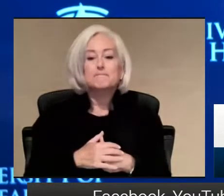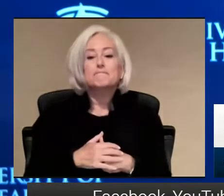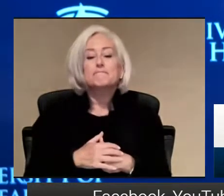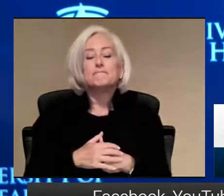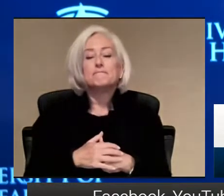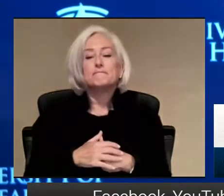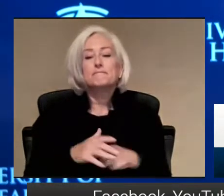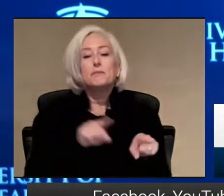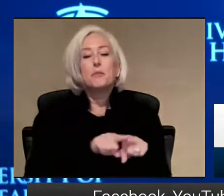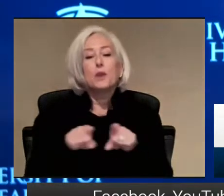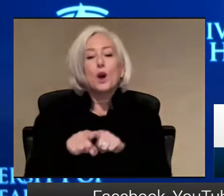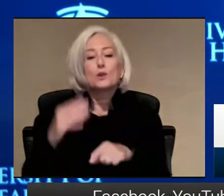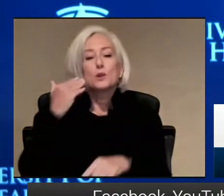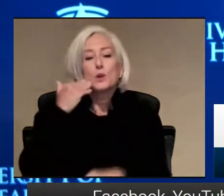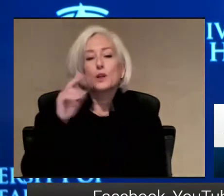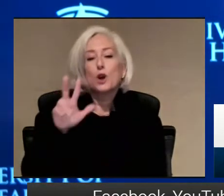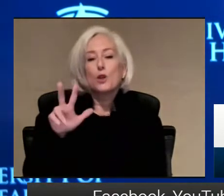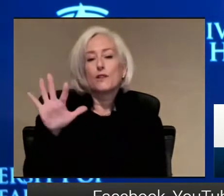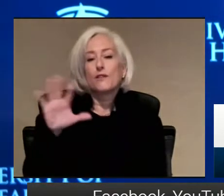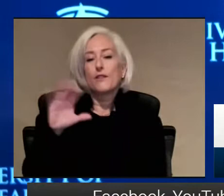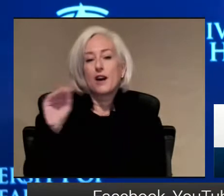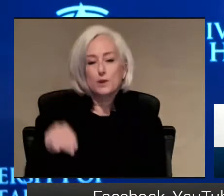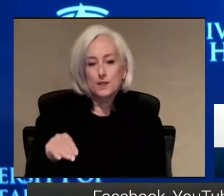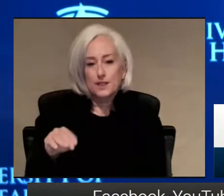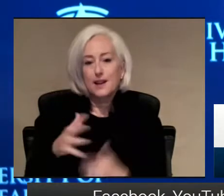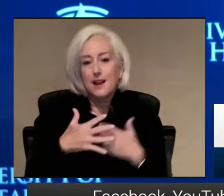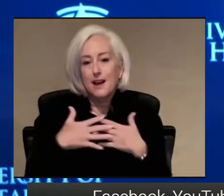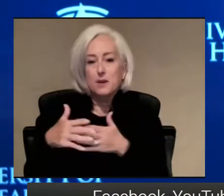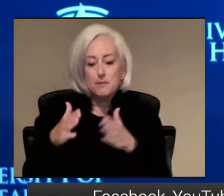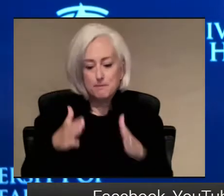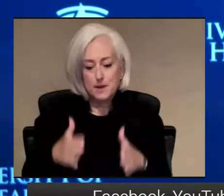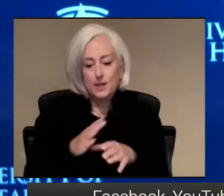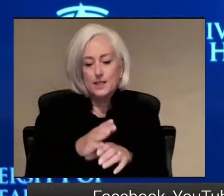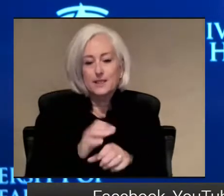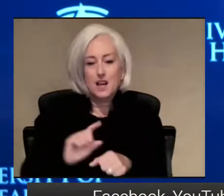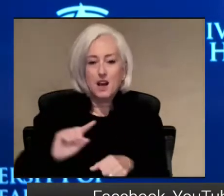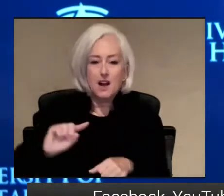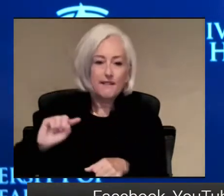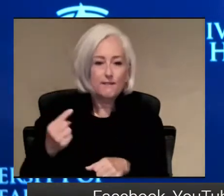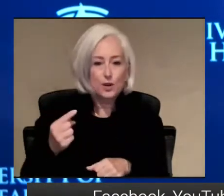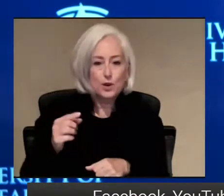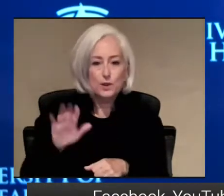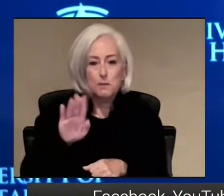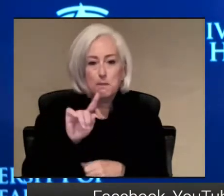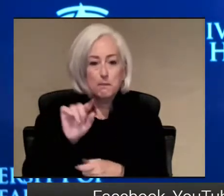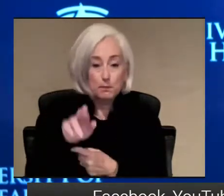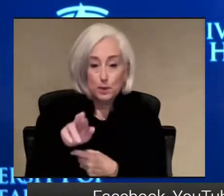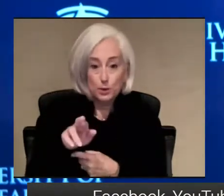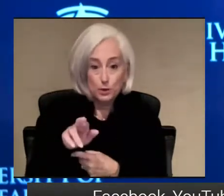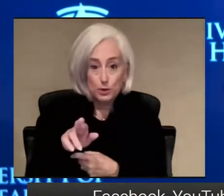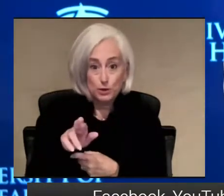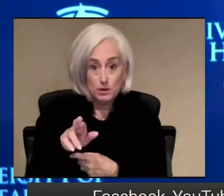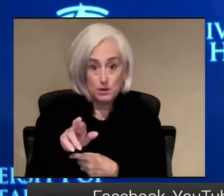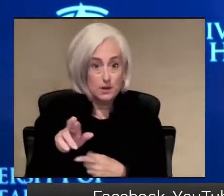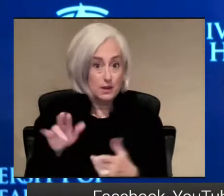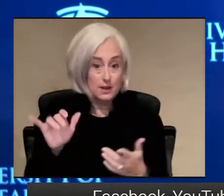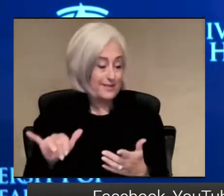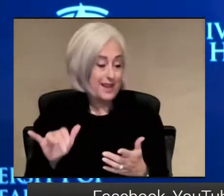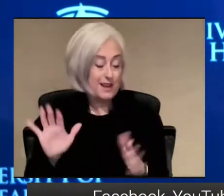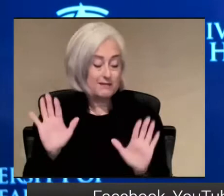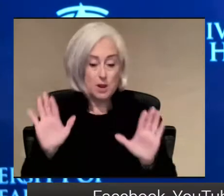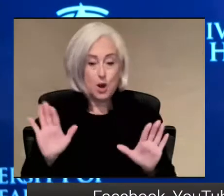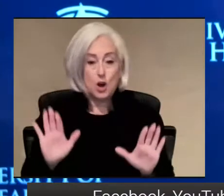that 35% of 40% of Americans actually got the first booster. So we were already, that's about half of who